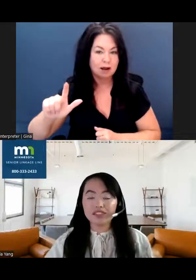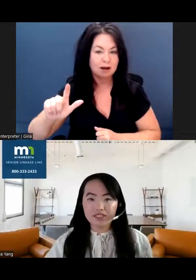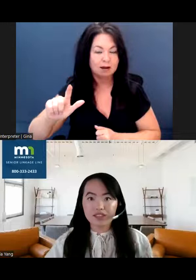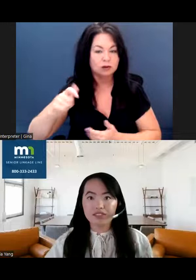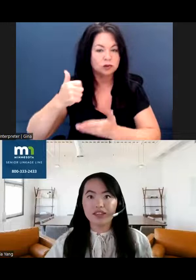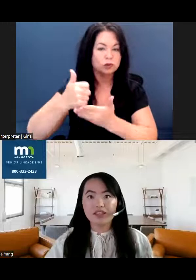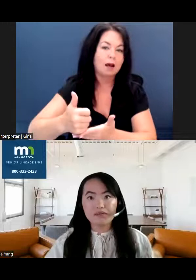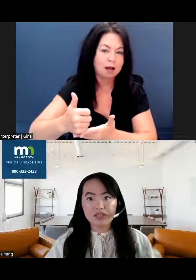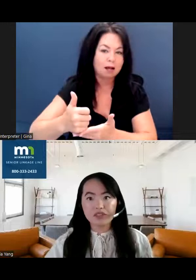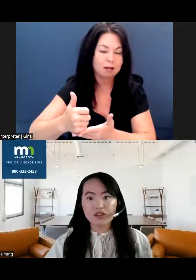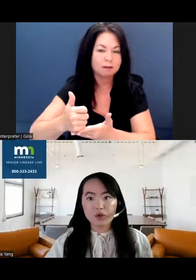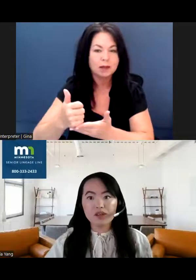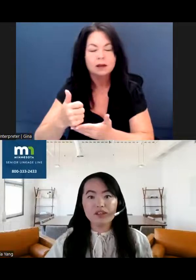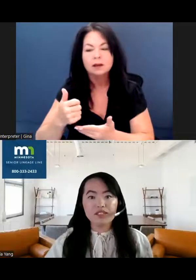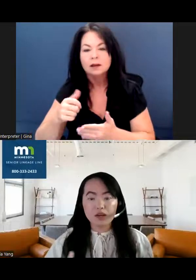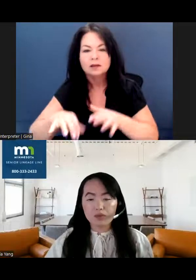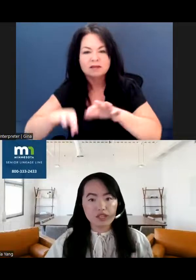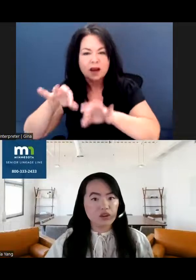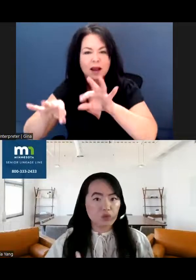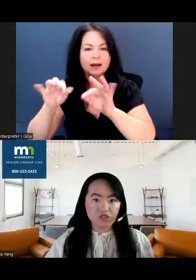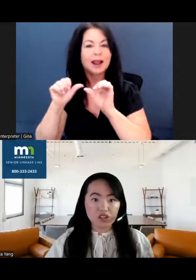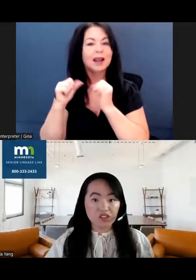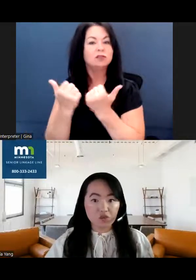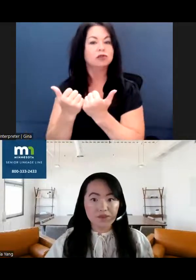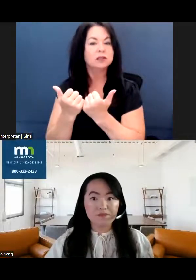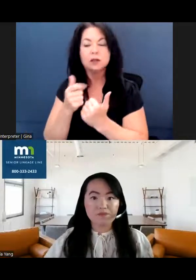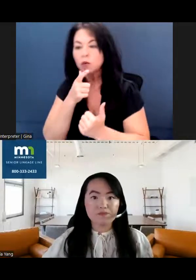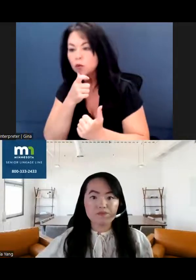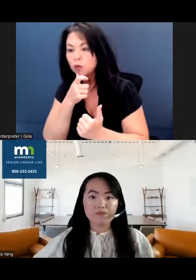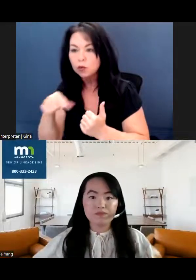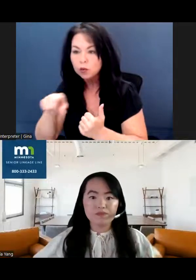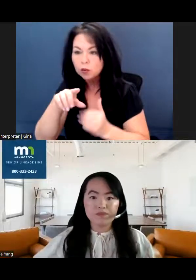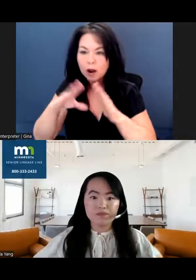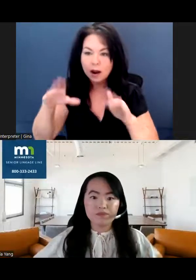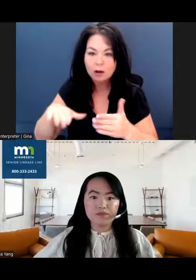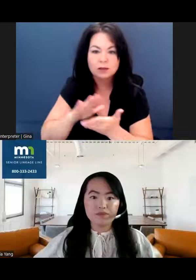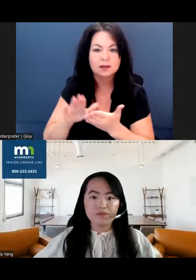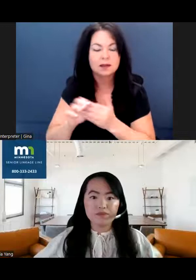to agencies that can come into the home to help clean the home of your loved one.